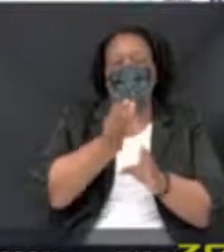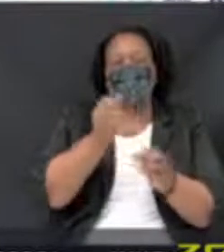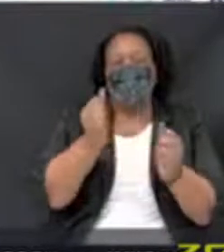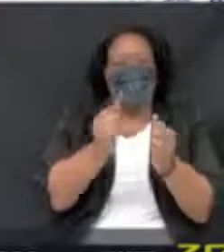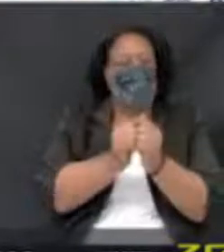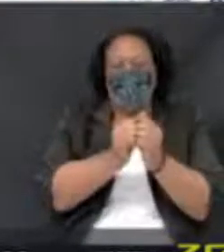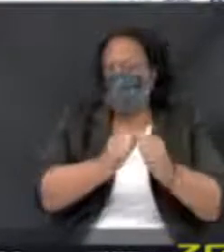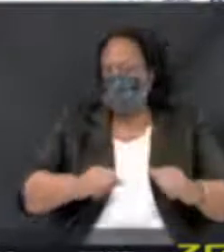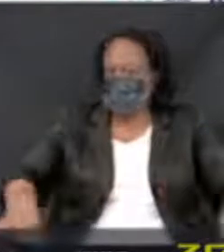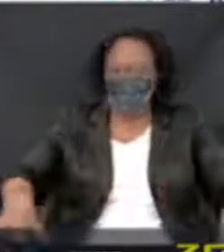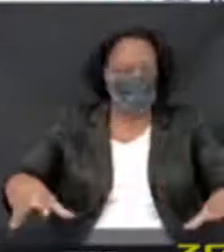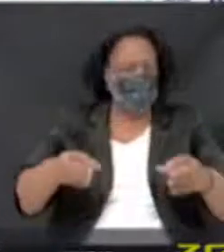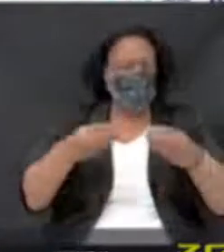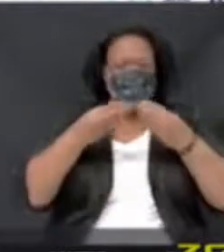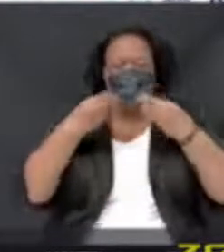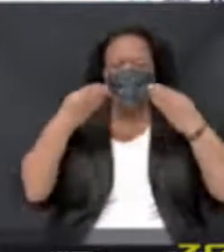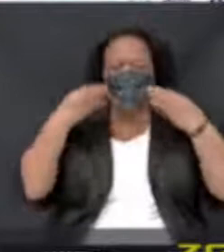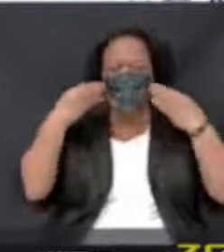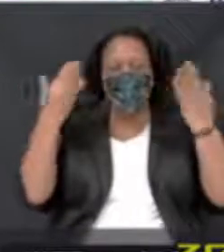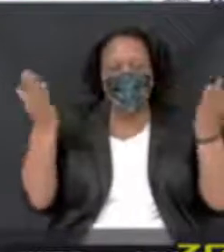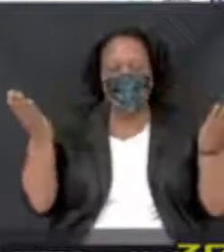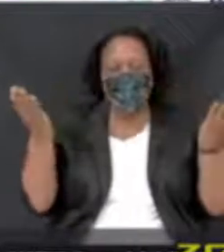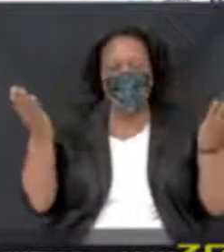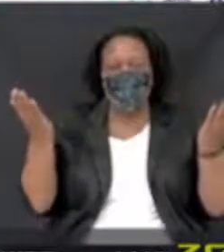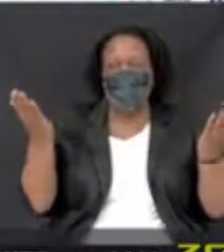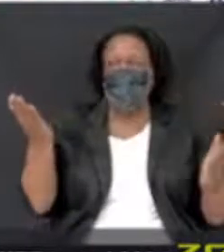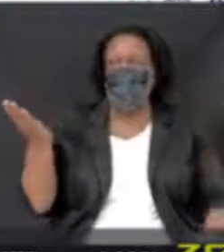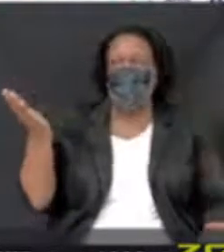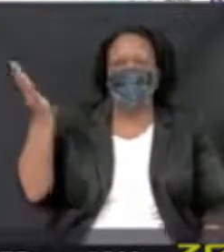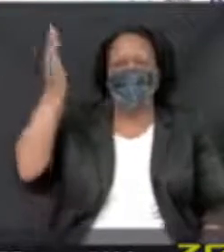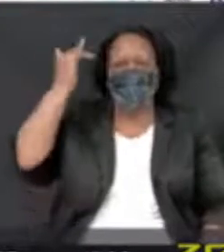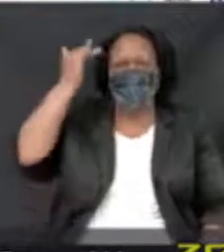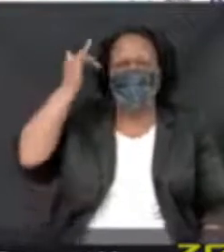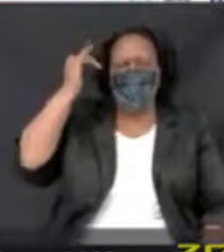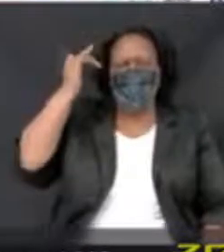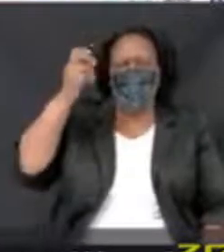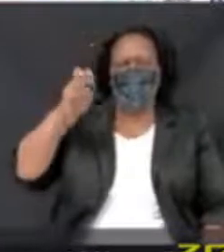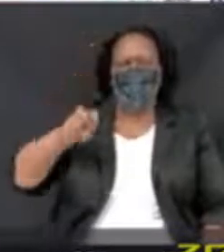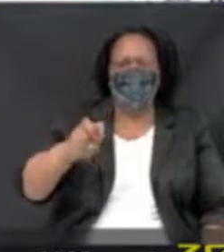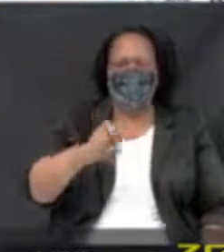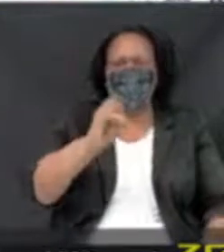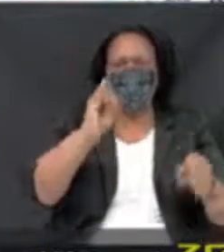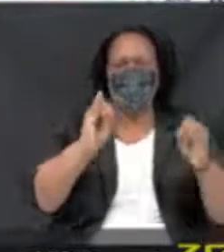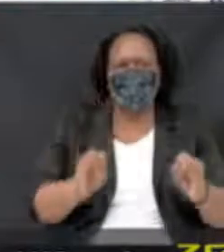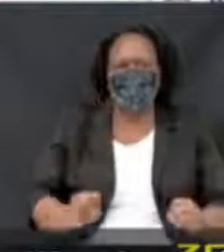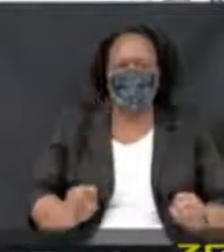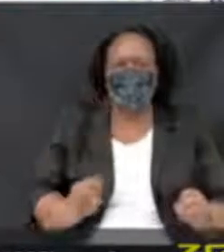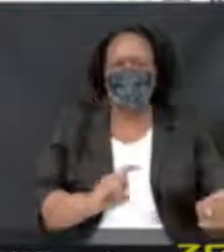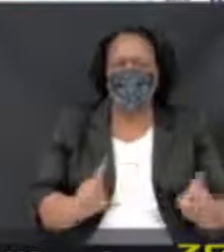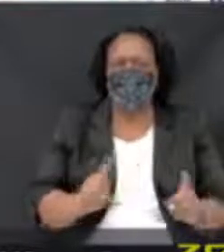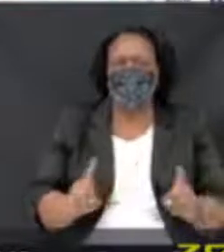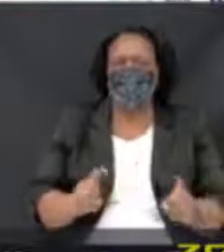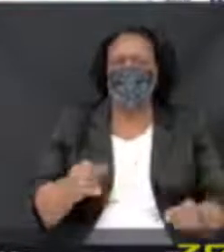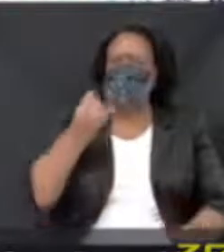COVID protocols? Should these tourist visitors be expected to follow